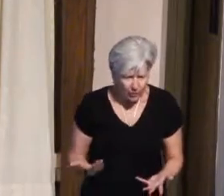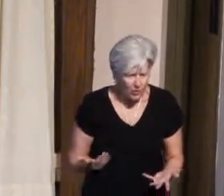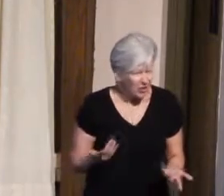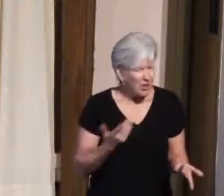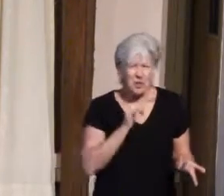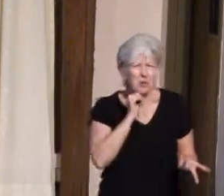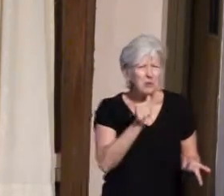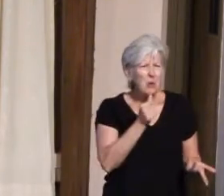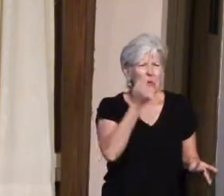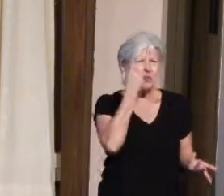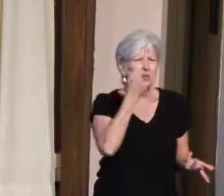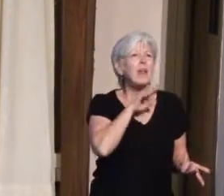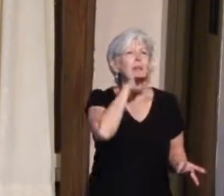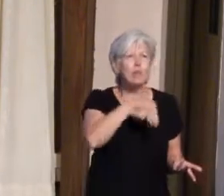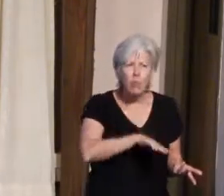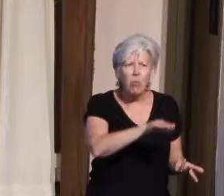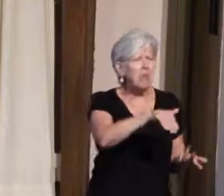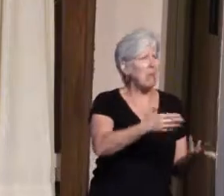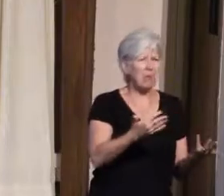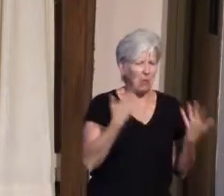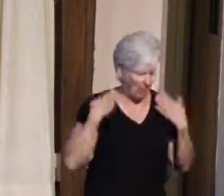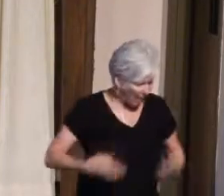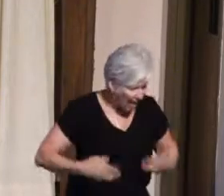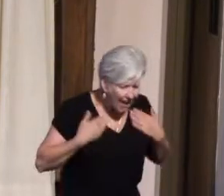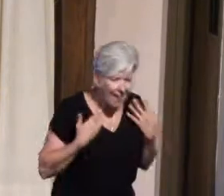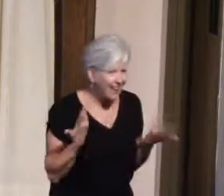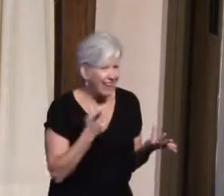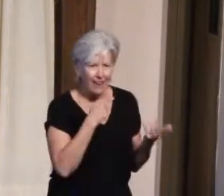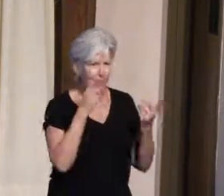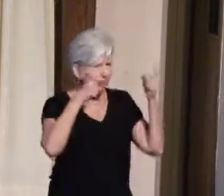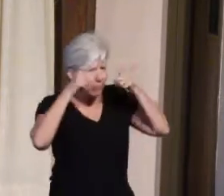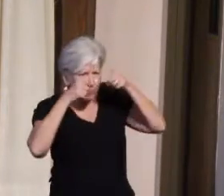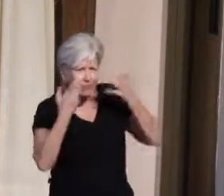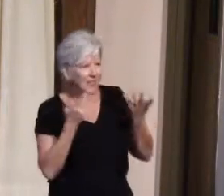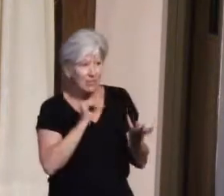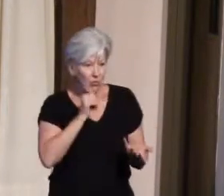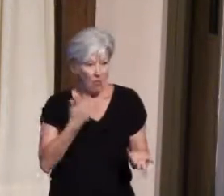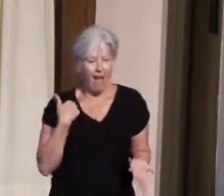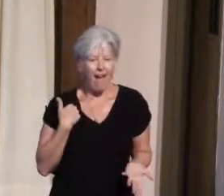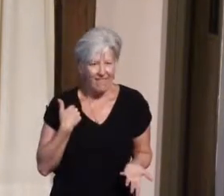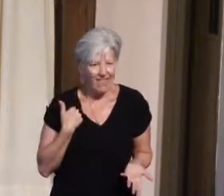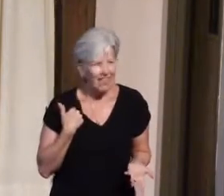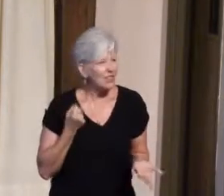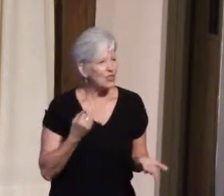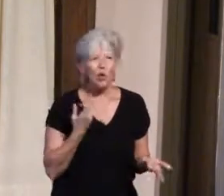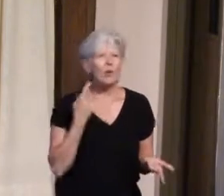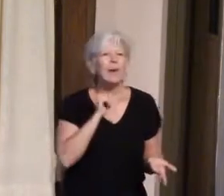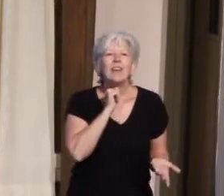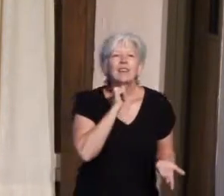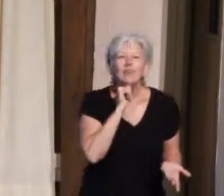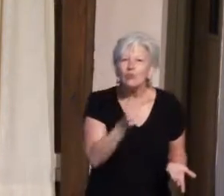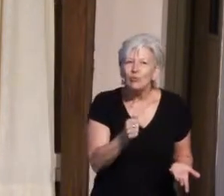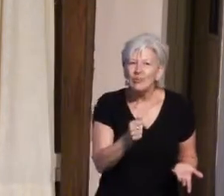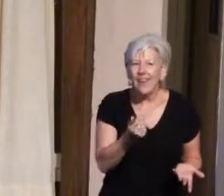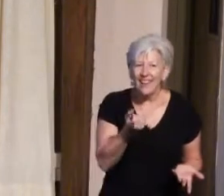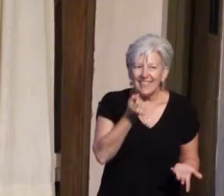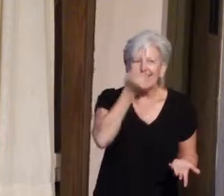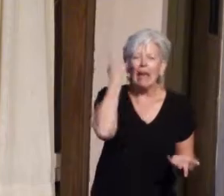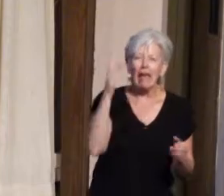other, we just get 3% of it. So, you know, that's not in here. This is the reason I use notes.